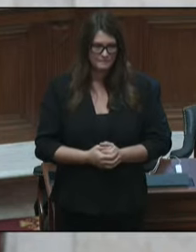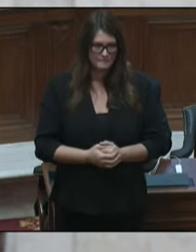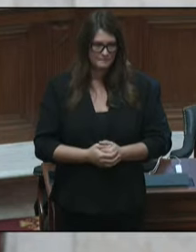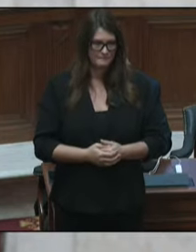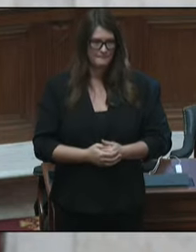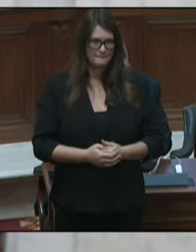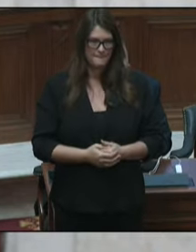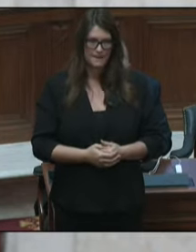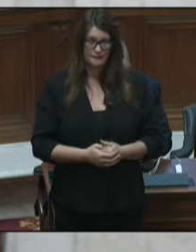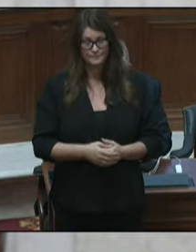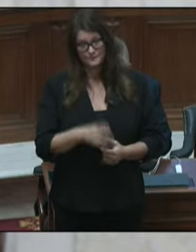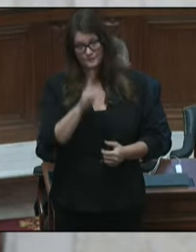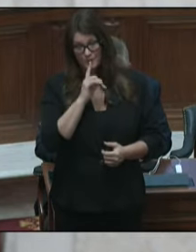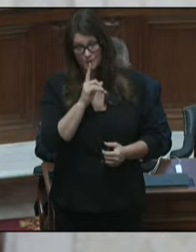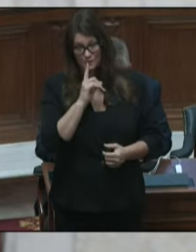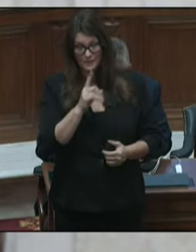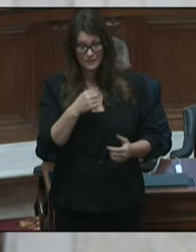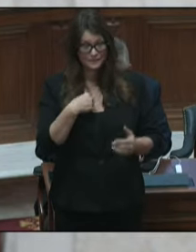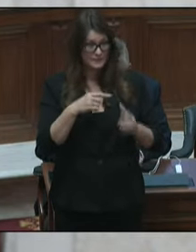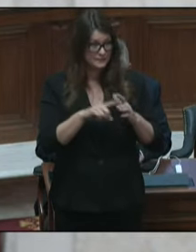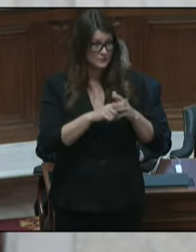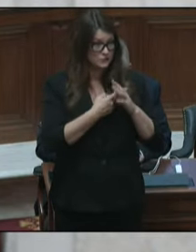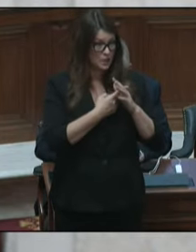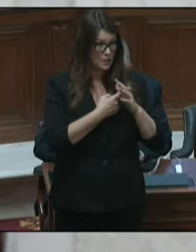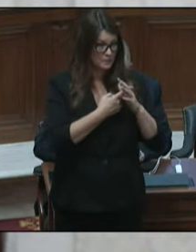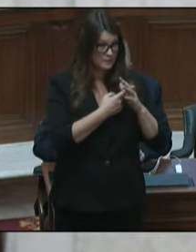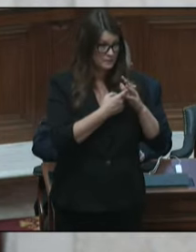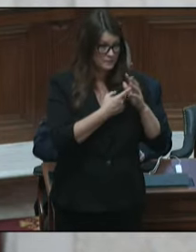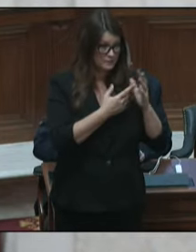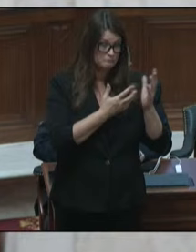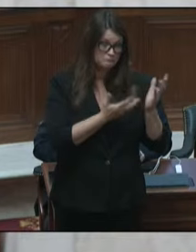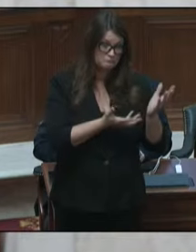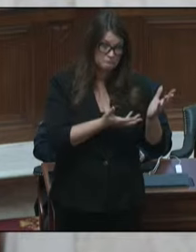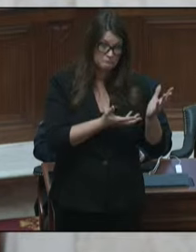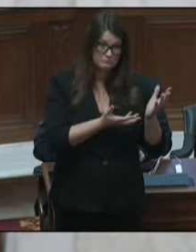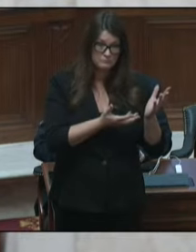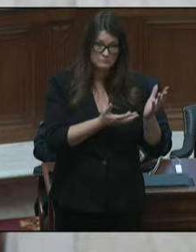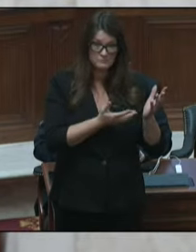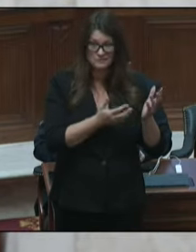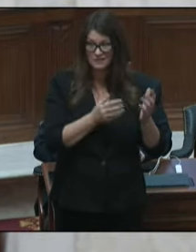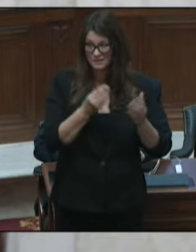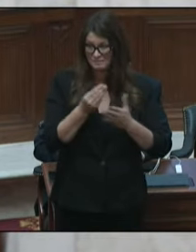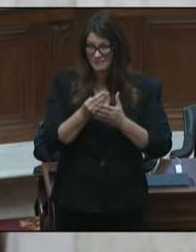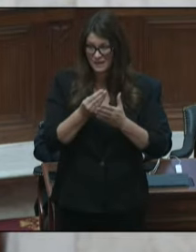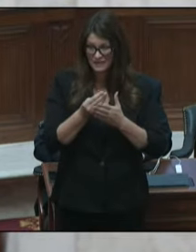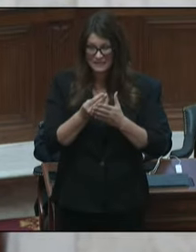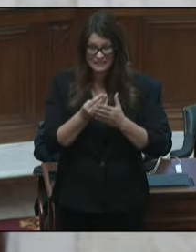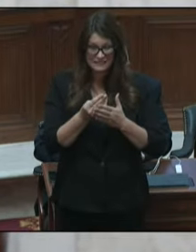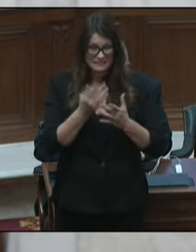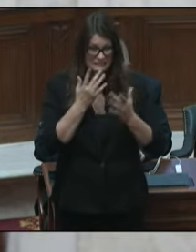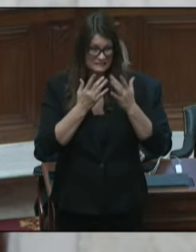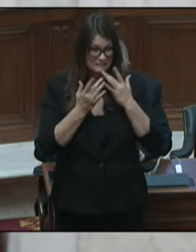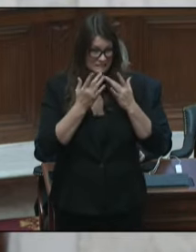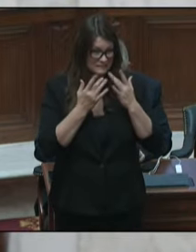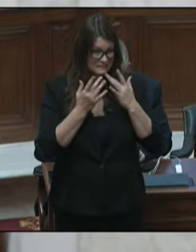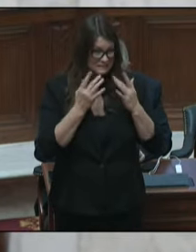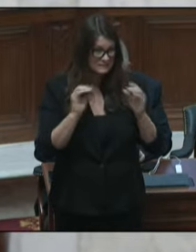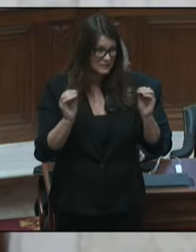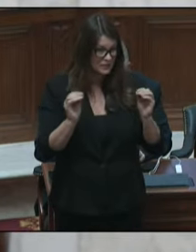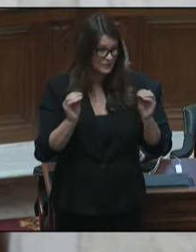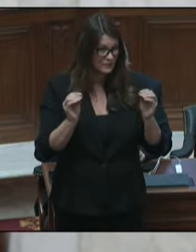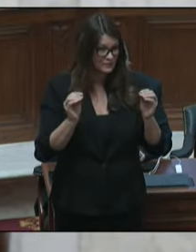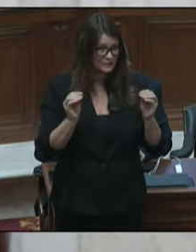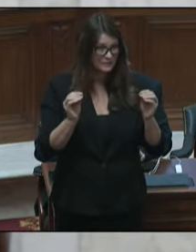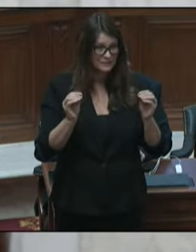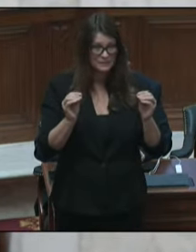in all fairness, we started down a path in the beginning to where there wasn't any money. There wasn't any money to do anything.